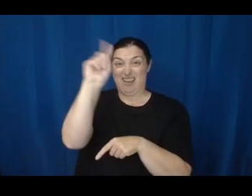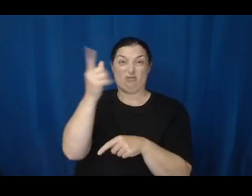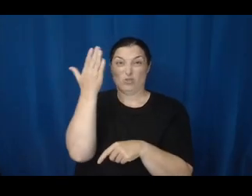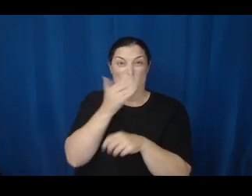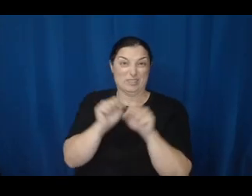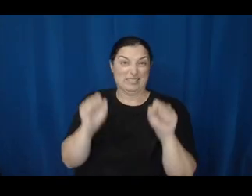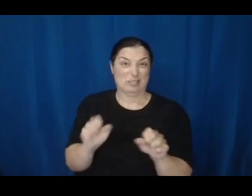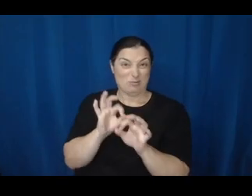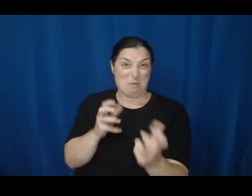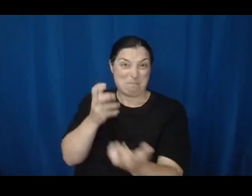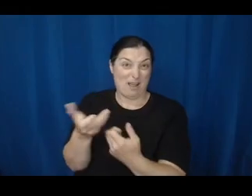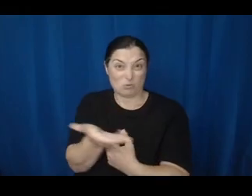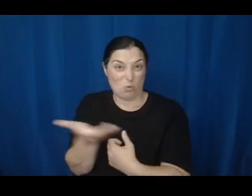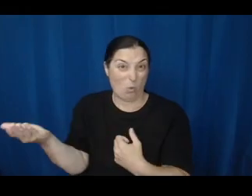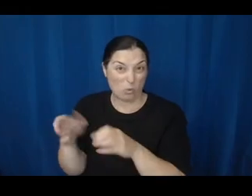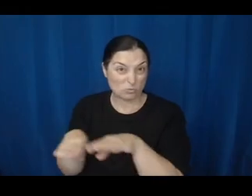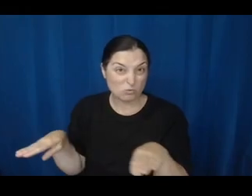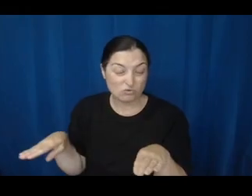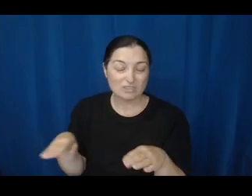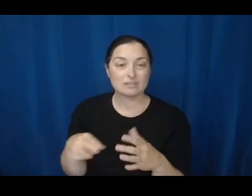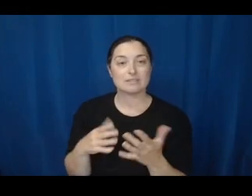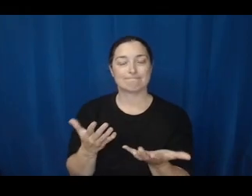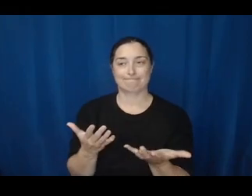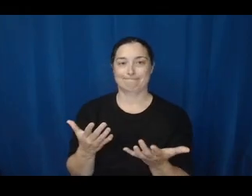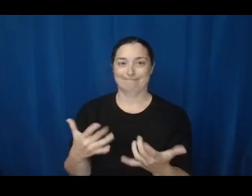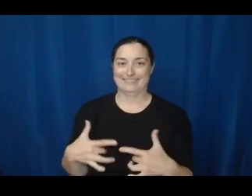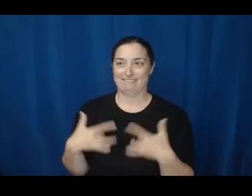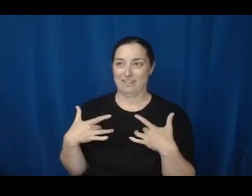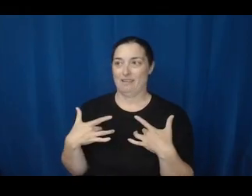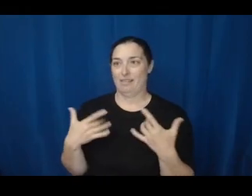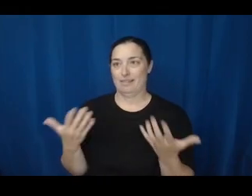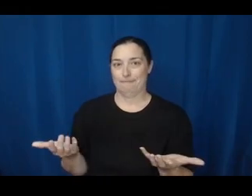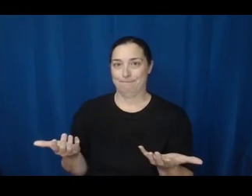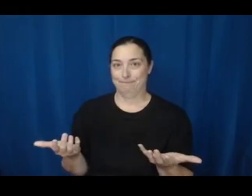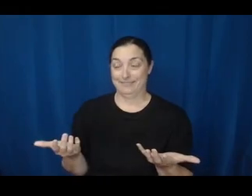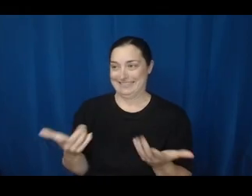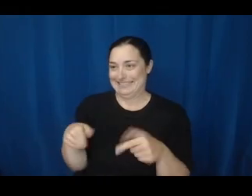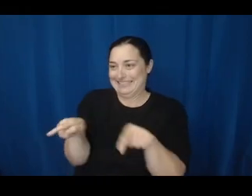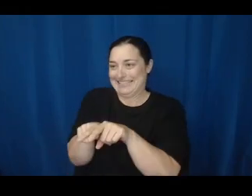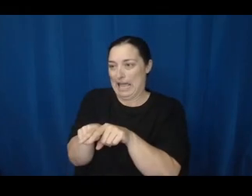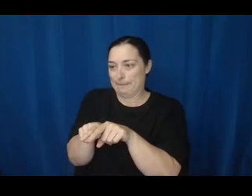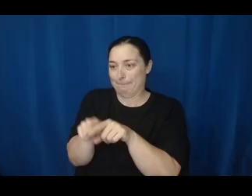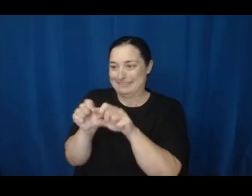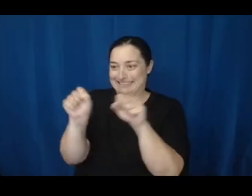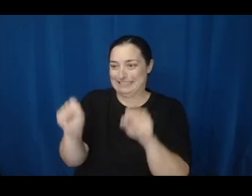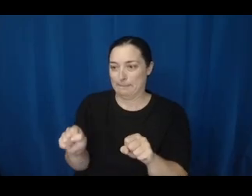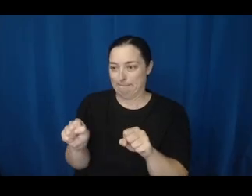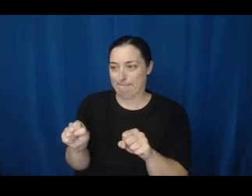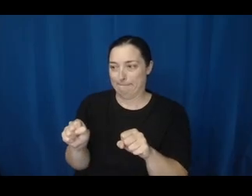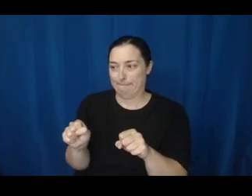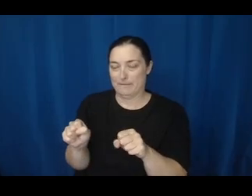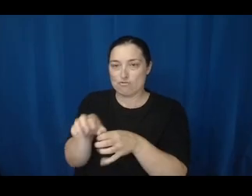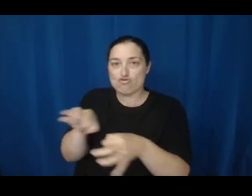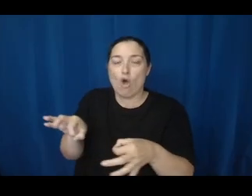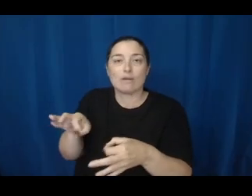that I feel like has, it's just the same Western school system that we've been not functioning under